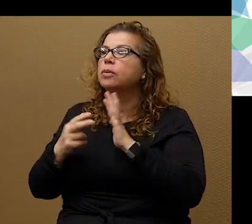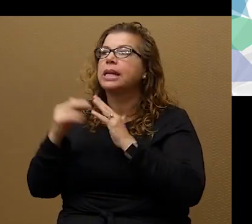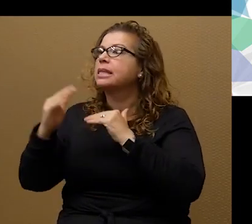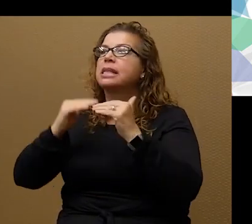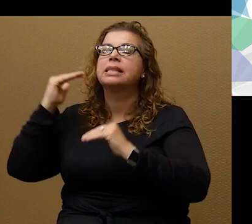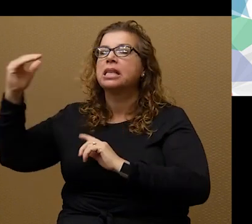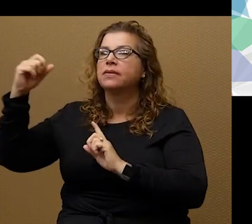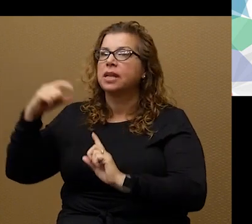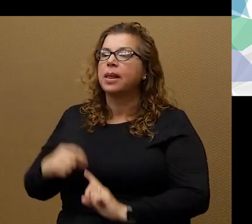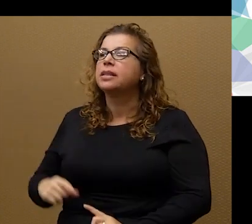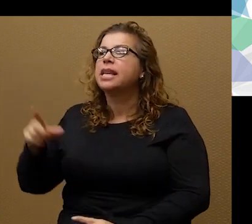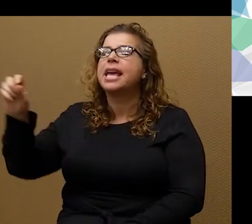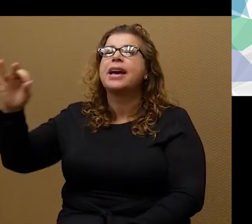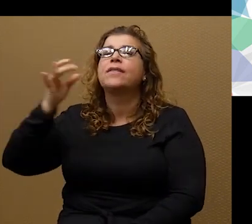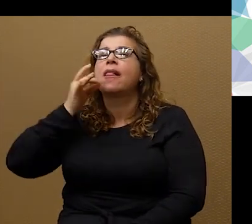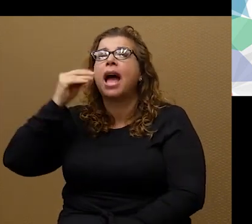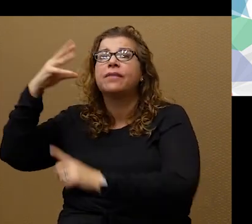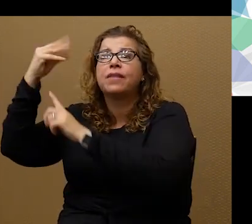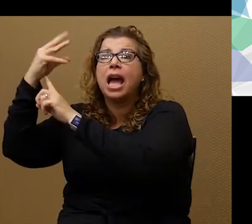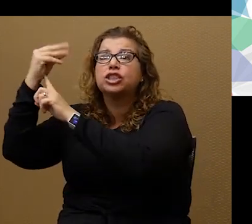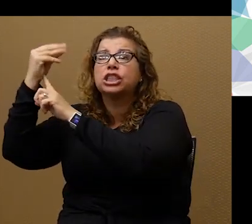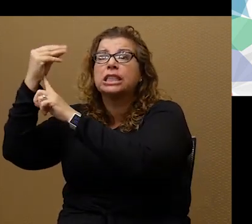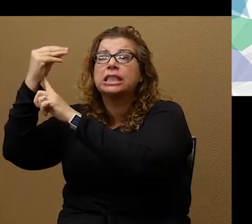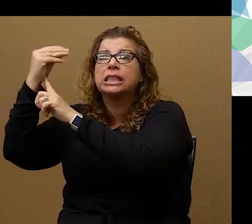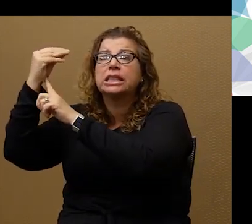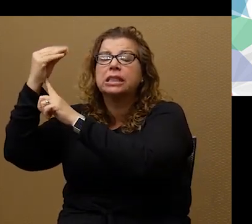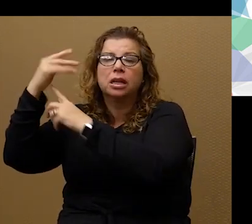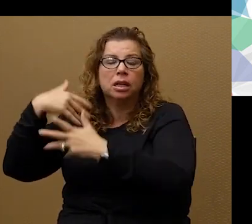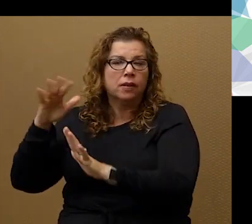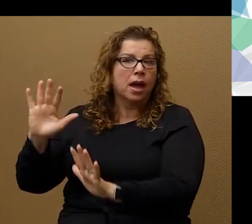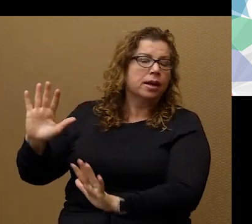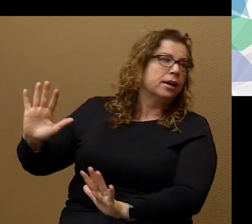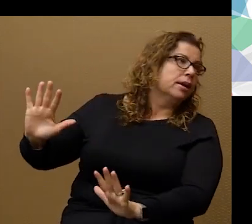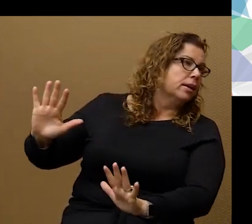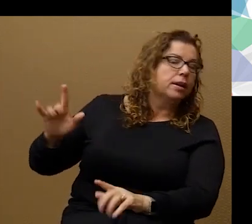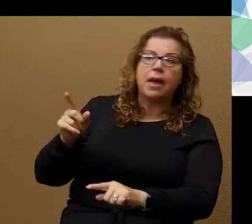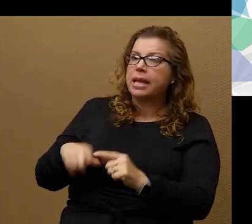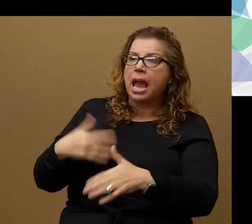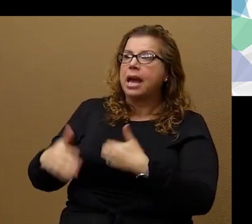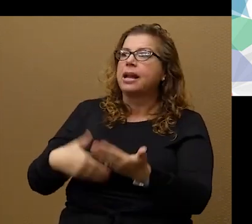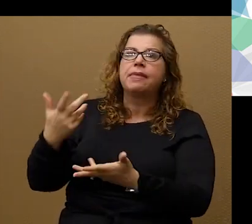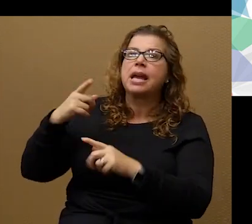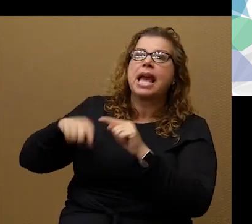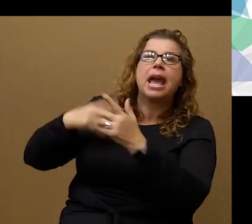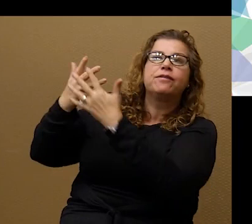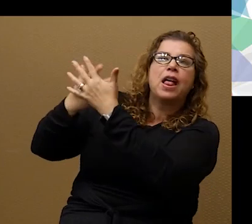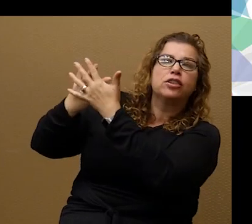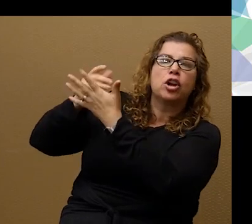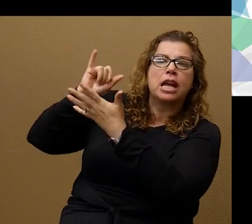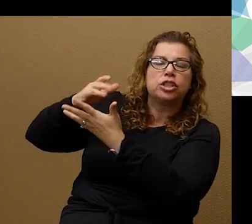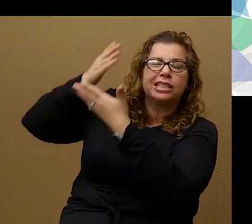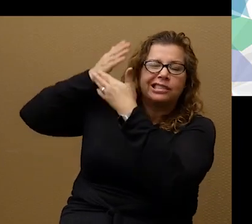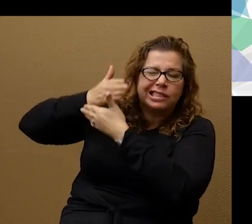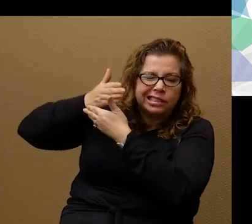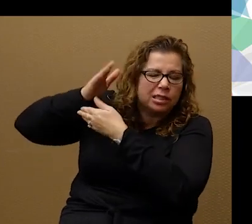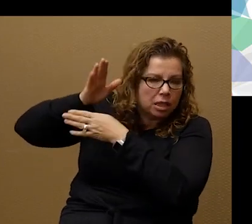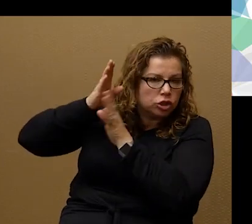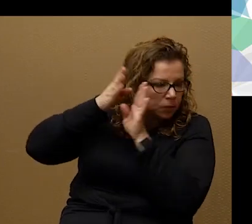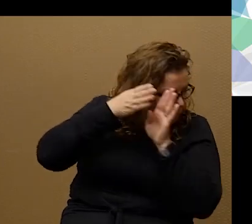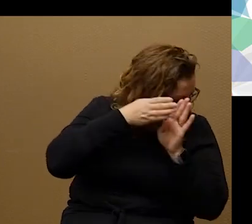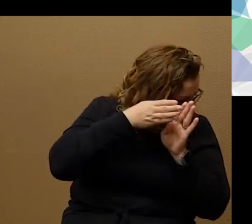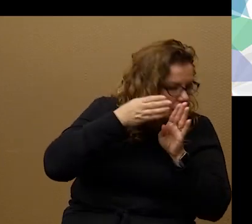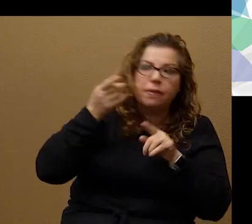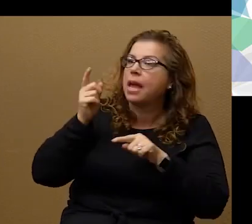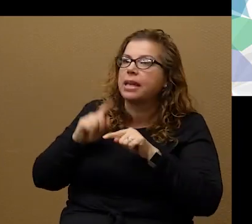a funky light that is flashing, they will have a really hard time processing that out, filtering that out, where